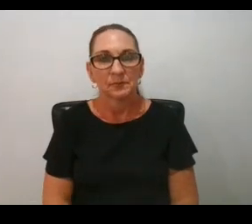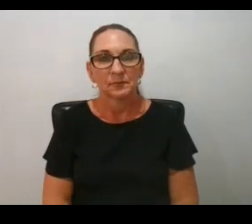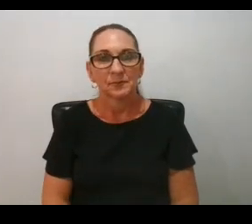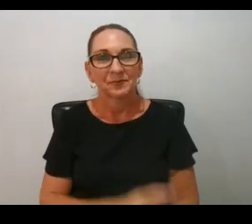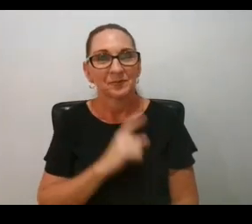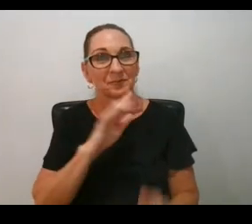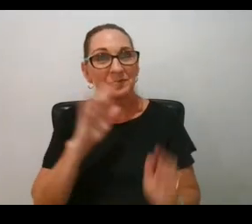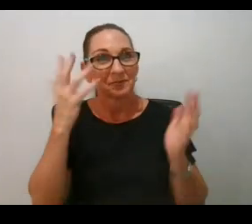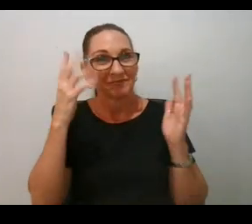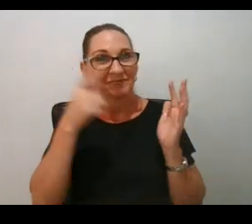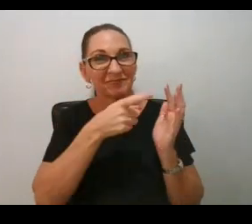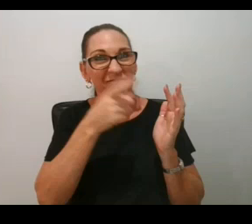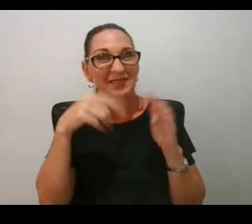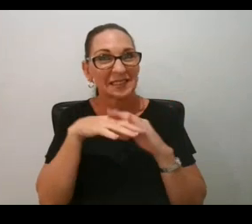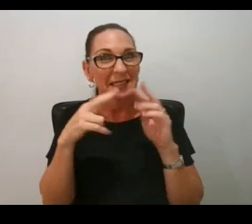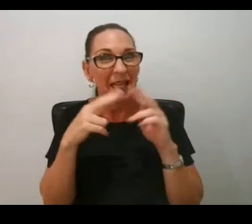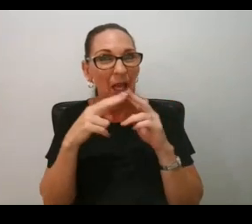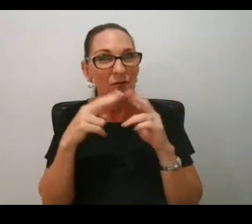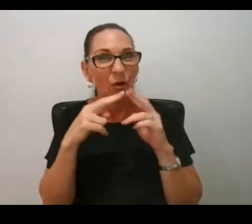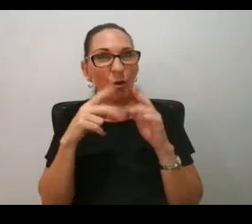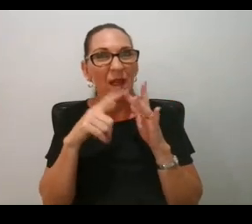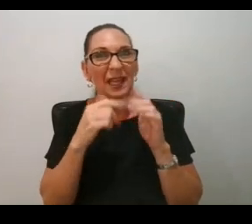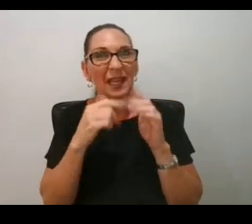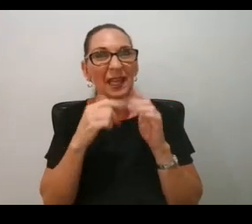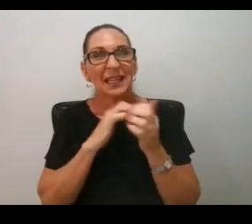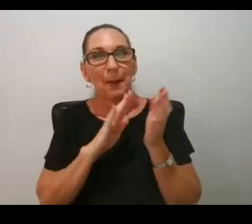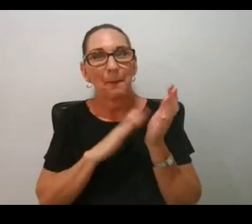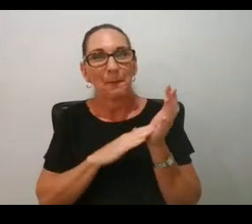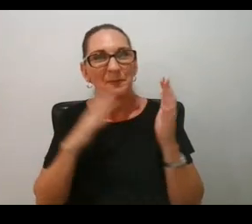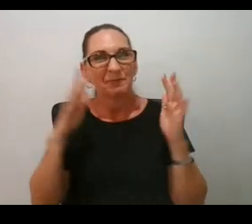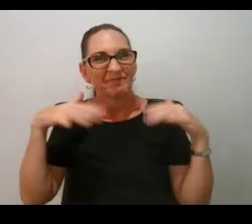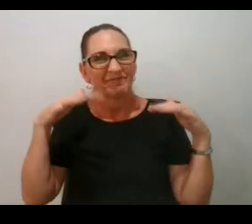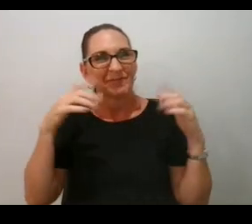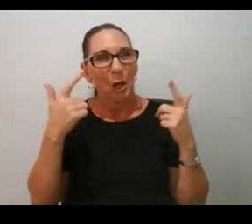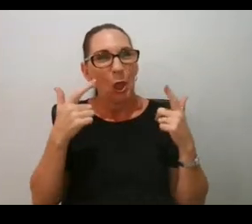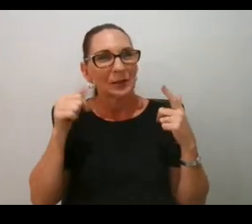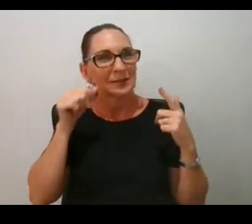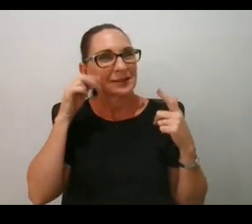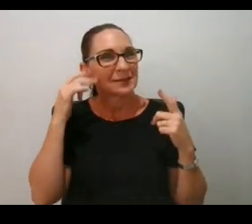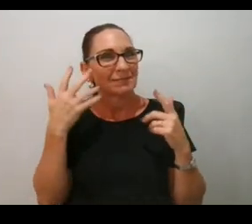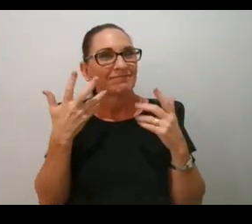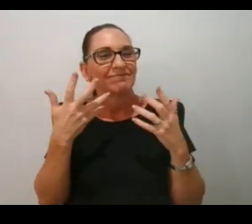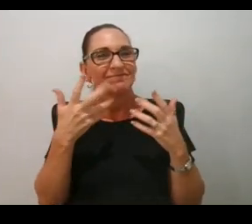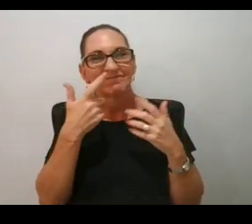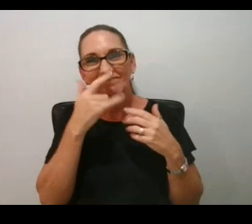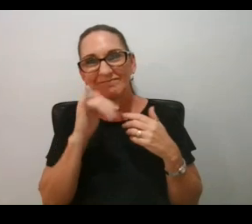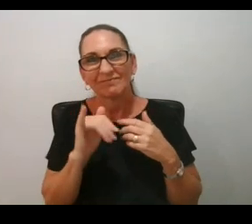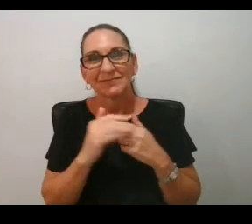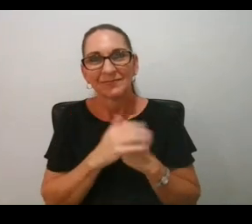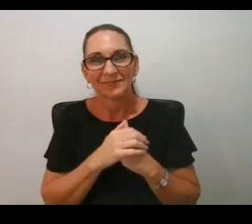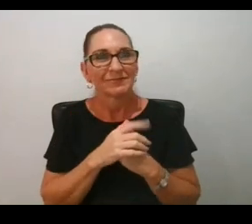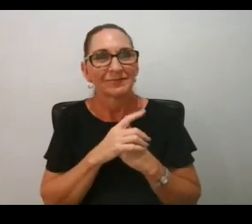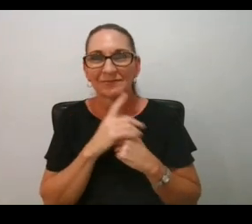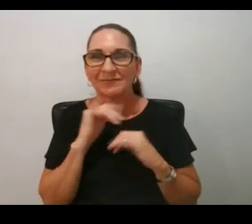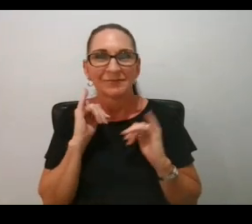in Townsville and Ingham who've had another wet couple of days. Yes, I can't believe that.